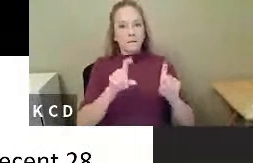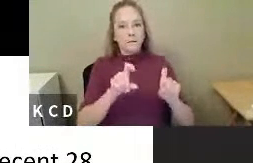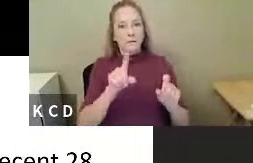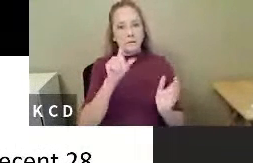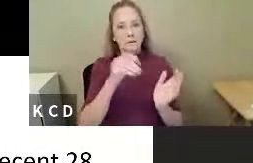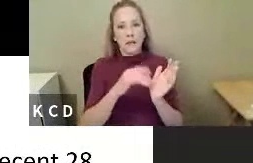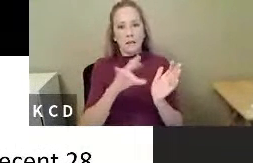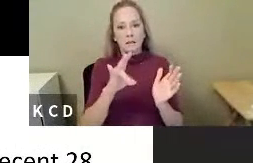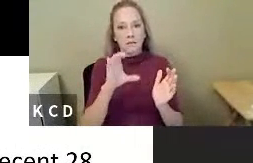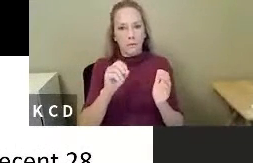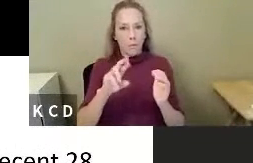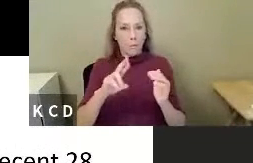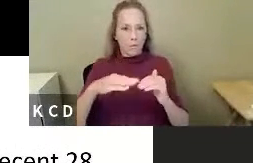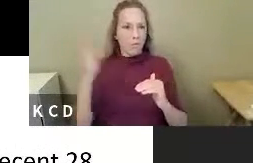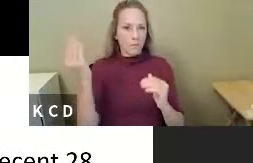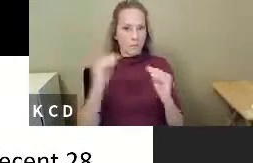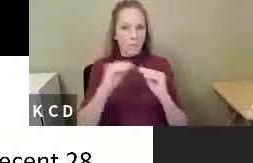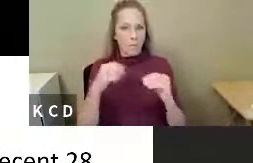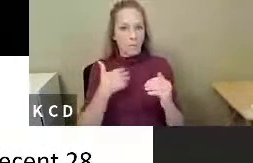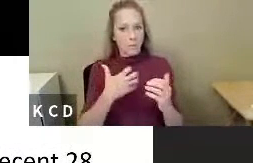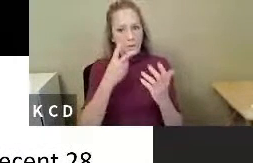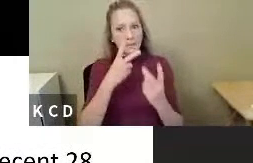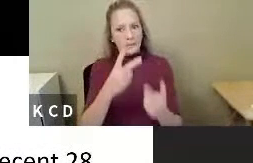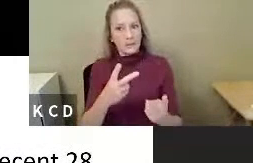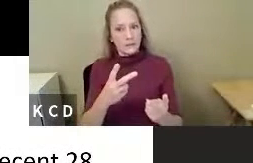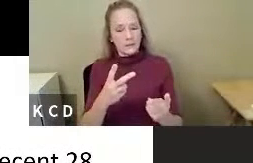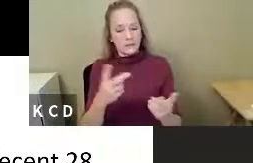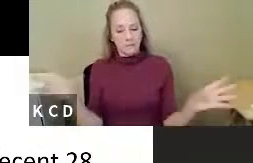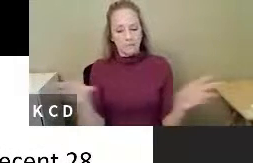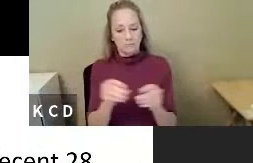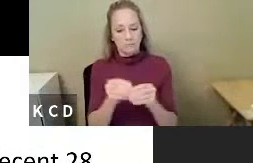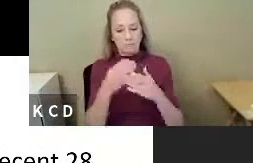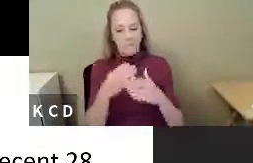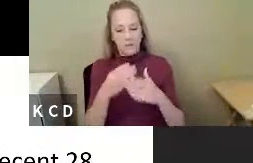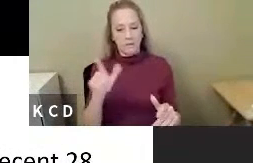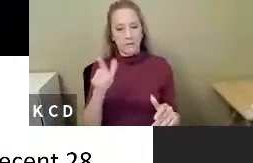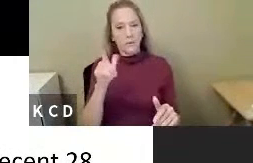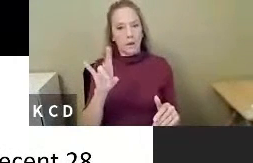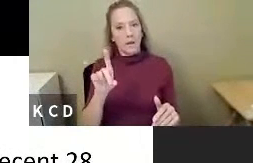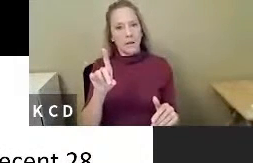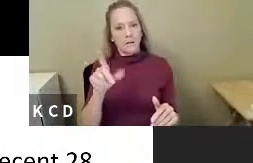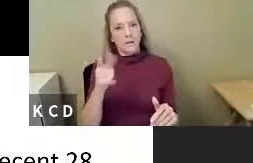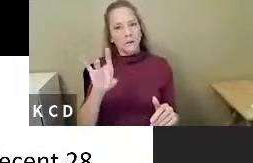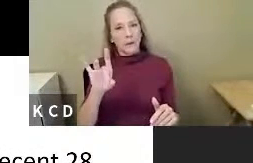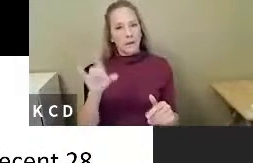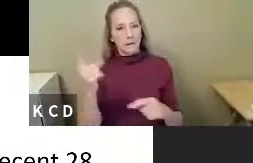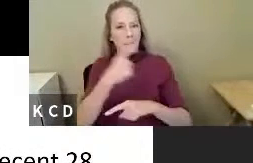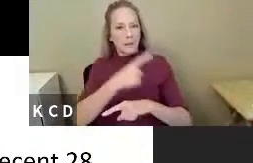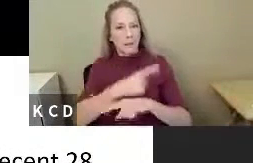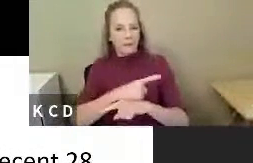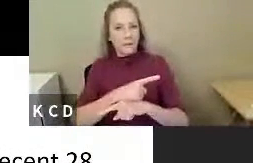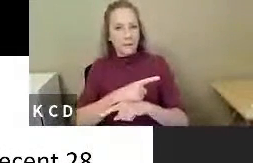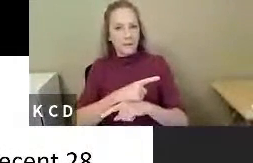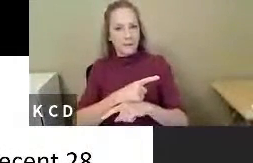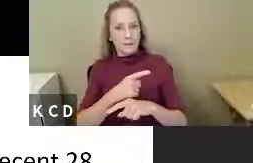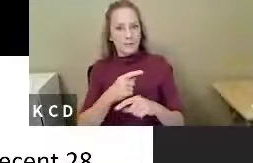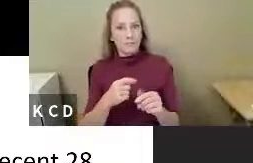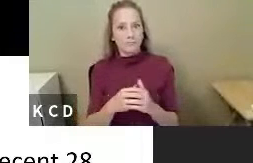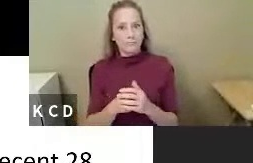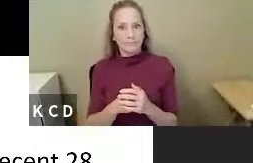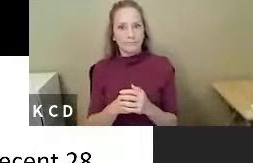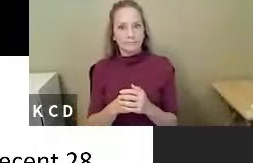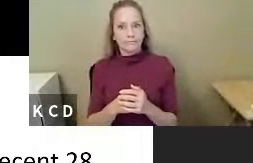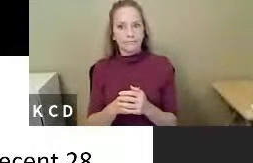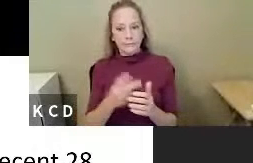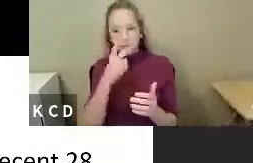1,700 or greater tests that averaged over 28 days in order to move things or take things